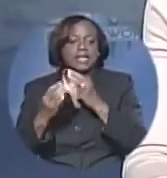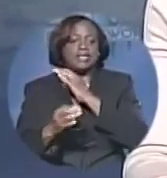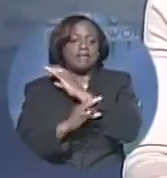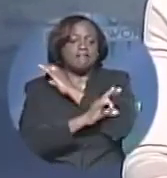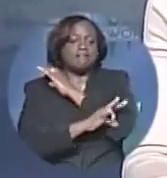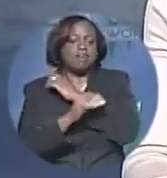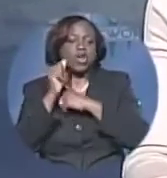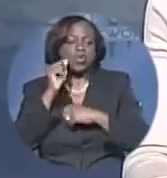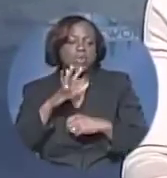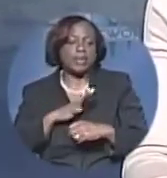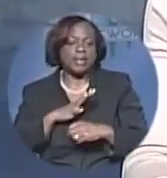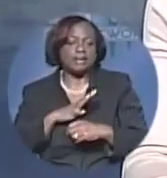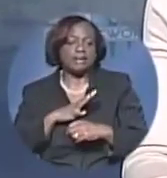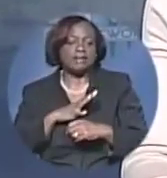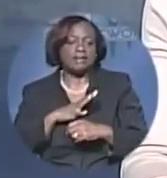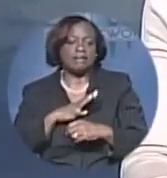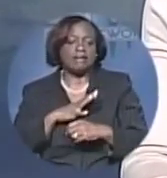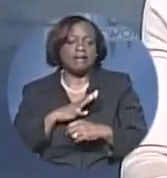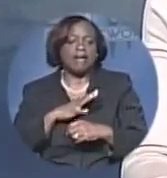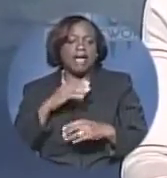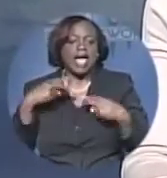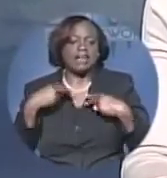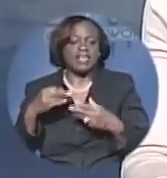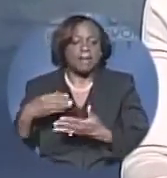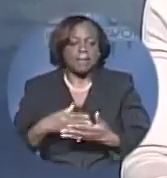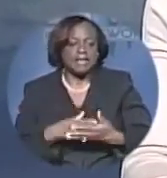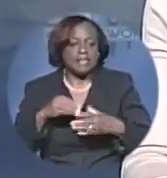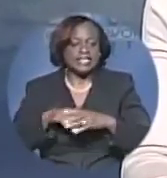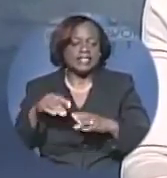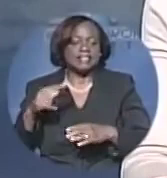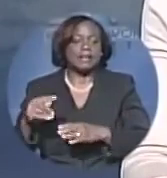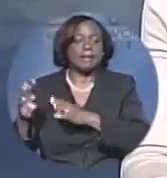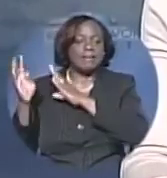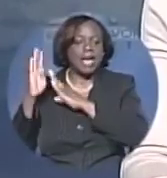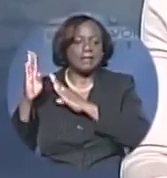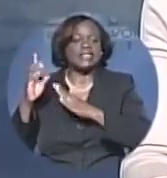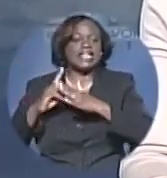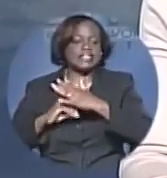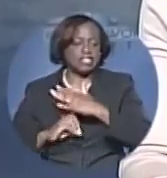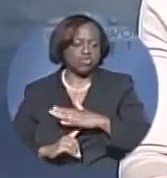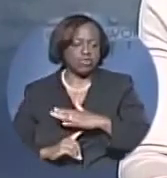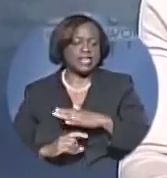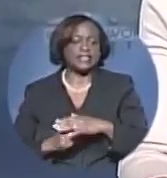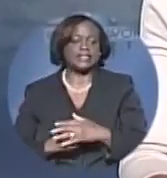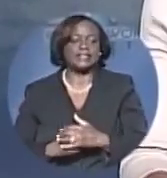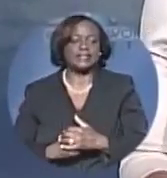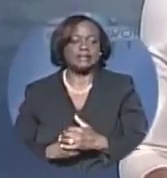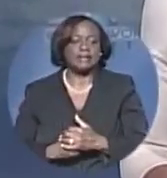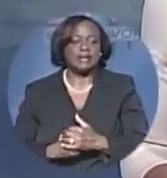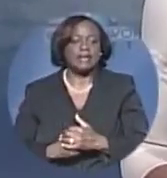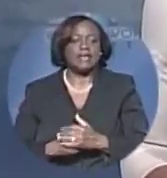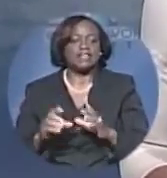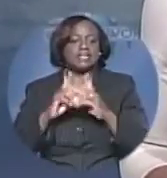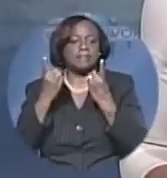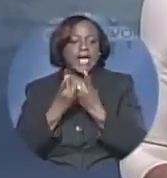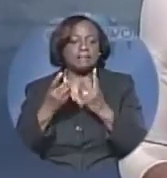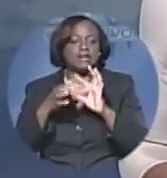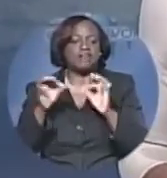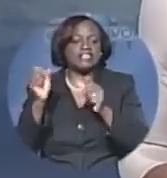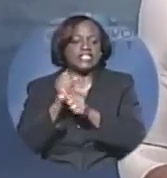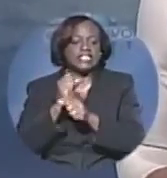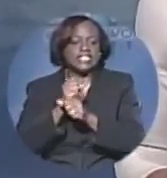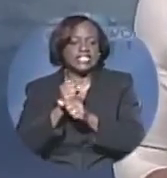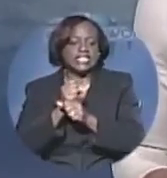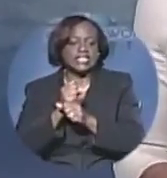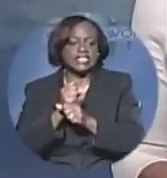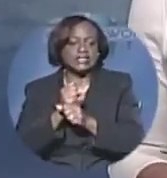in the Bahamas has also decreased. Now, this is the first time the Department of Statistics has produced such a report. We get more in this report from